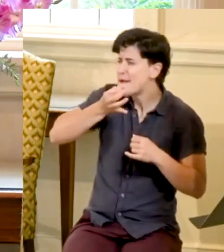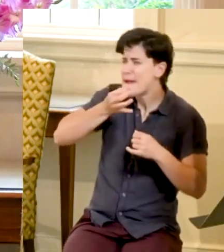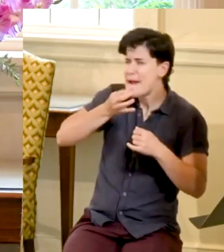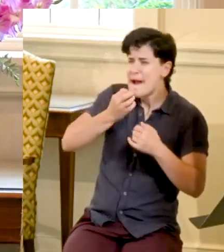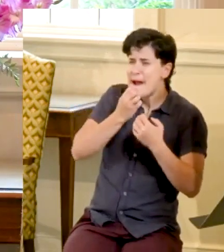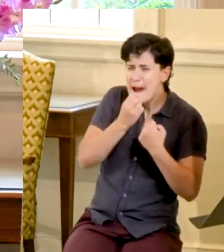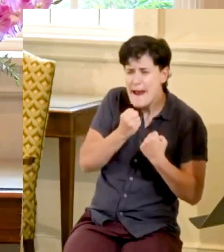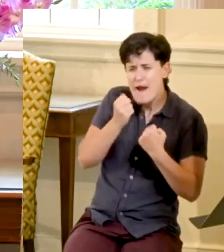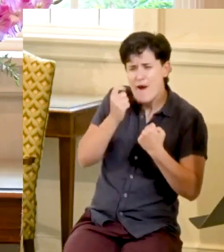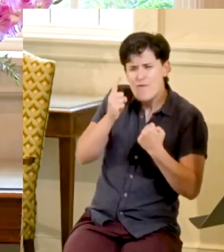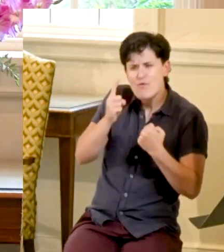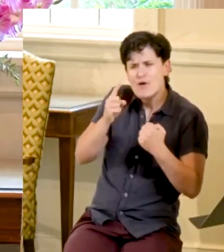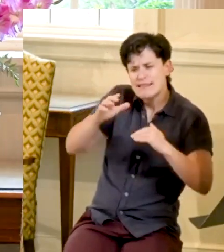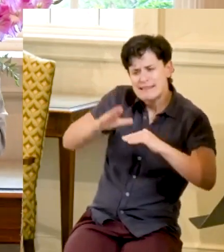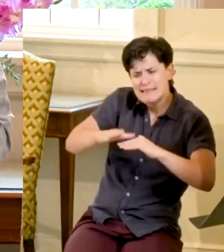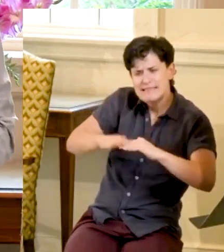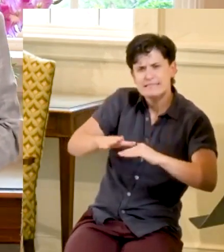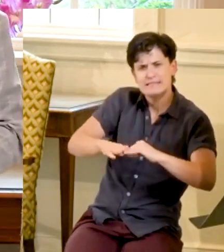the least of them,